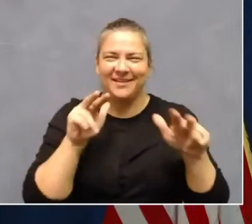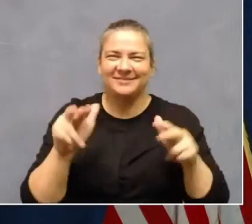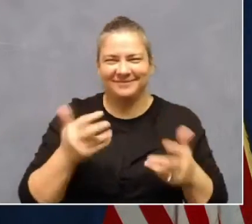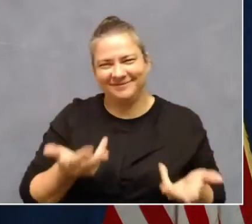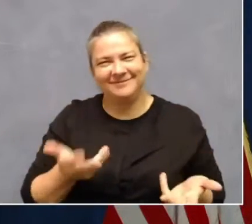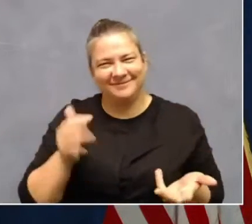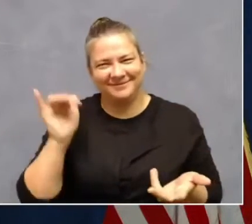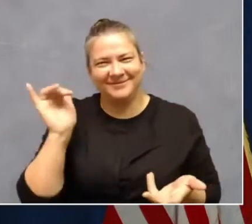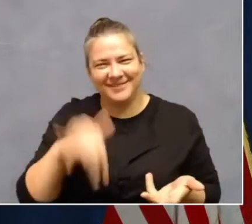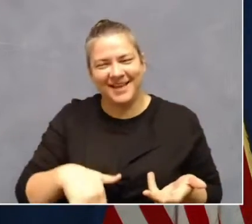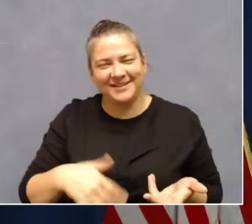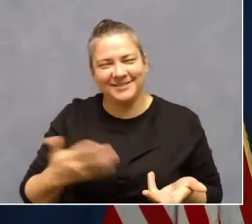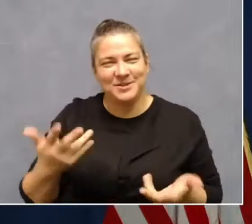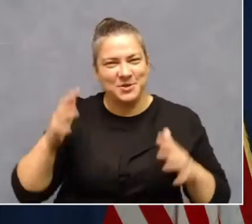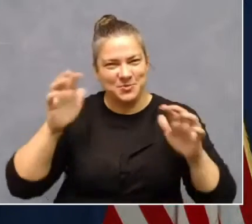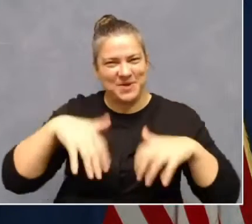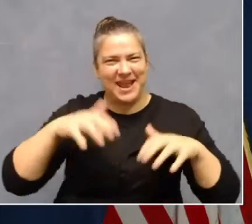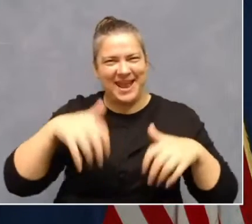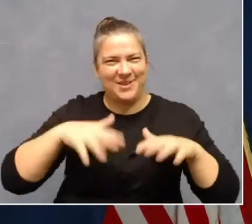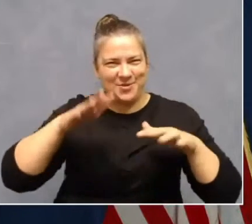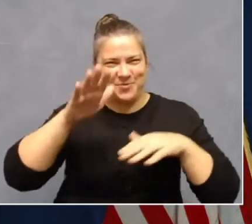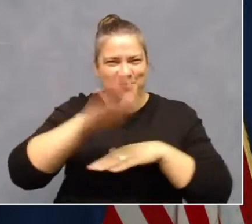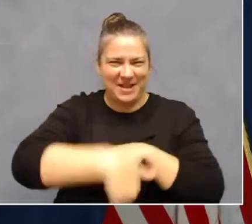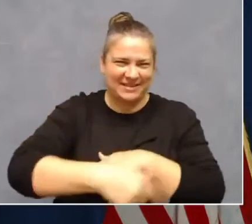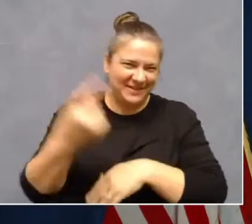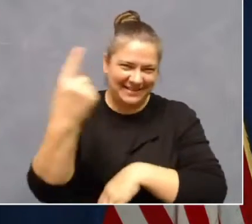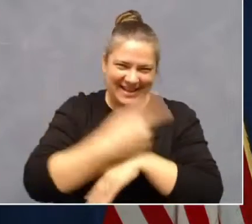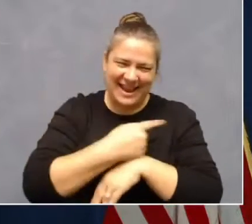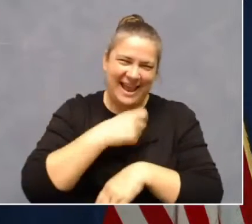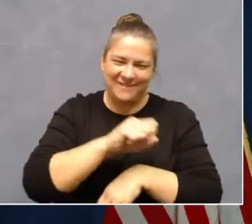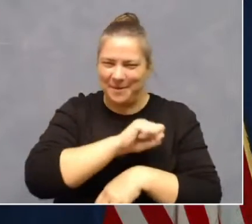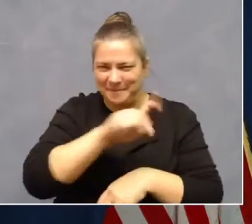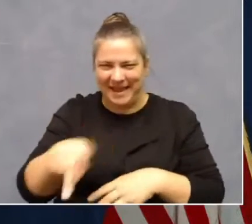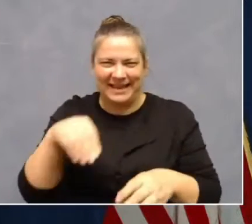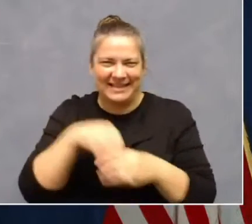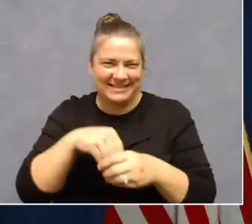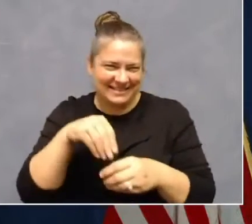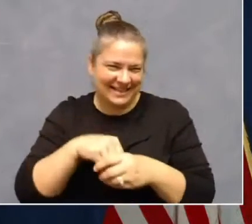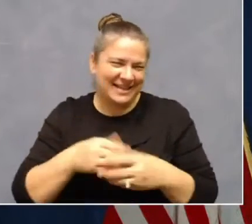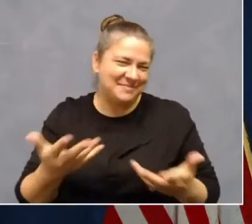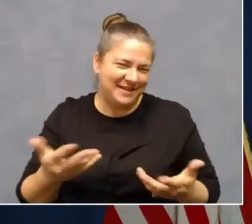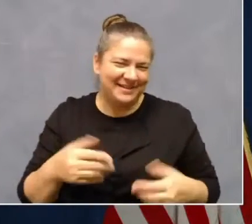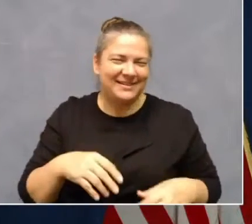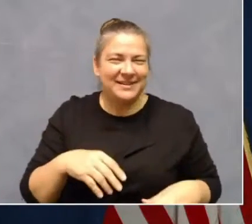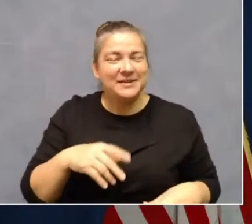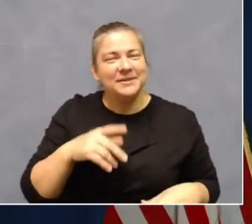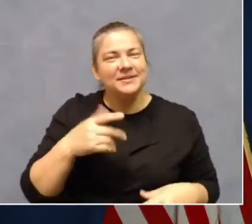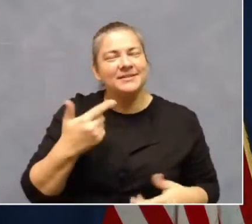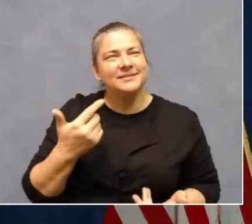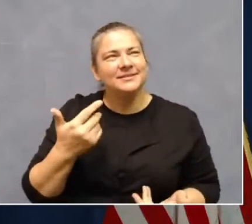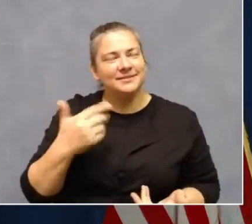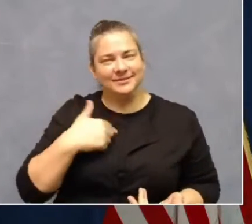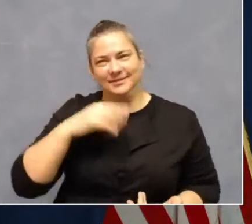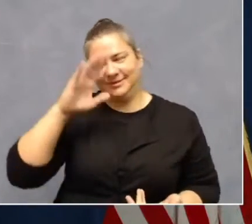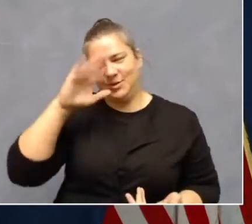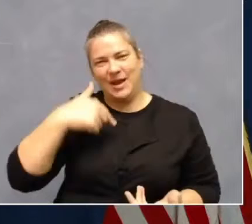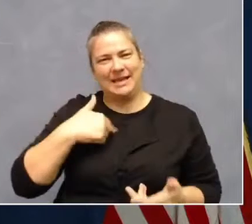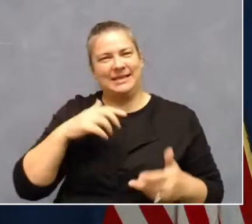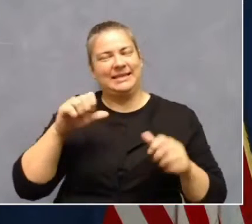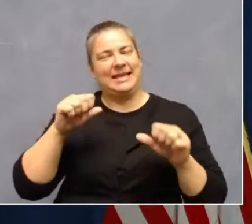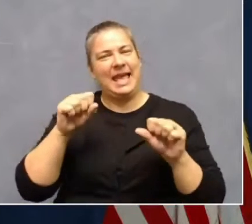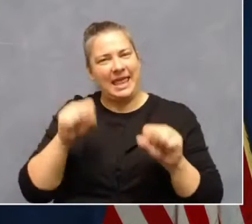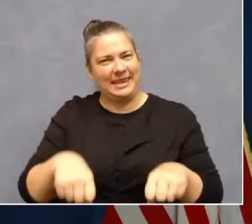And it rained the rest of that day, so we were back inside. But just knowing that you can.